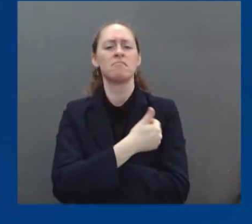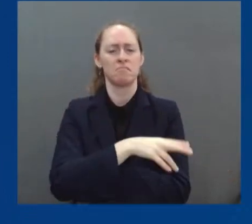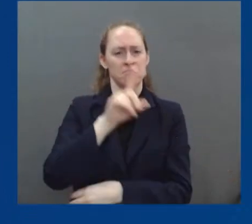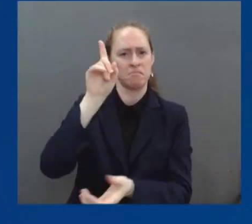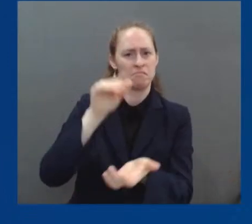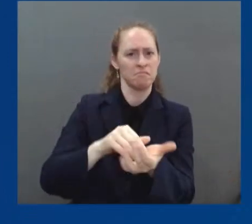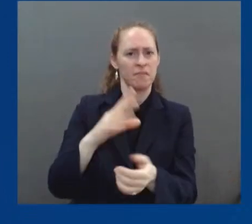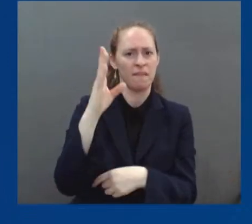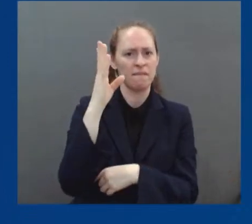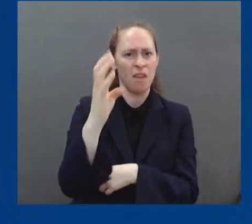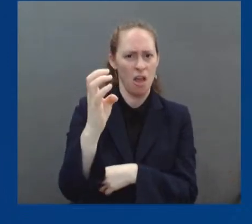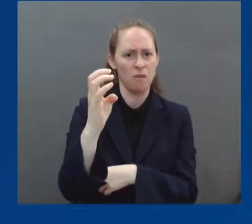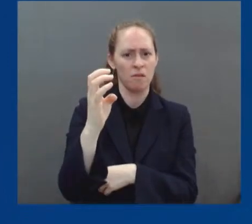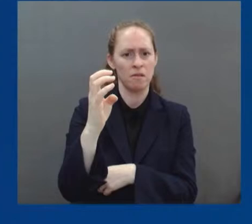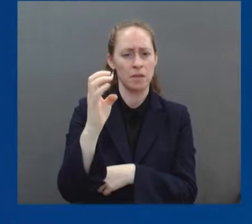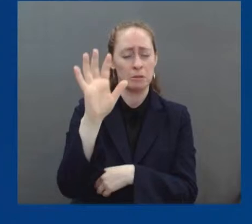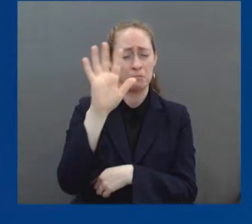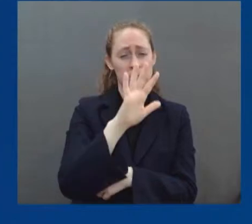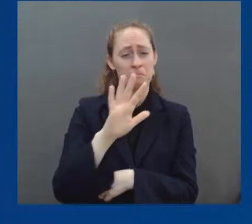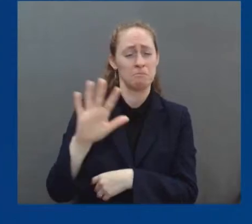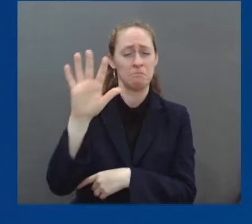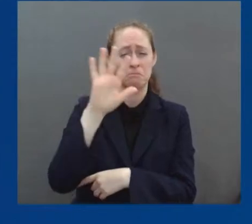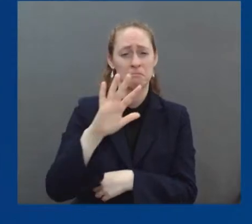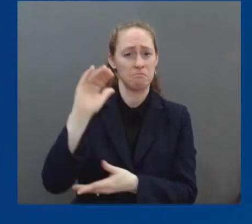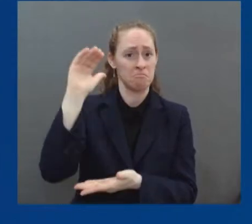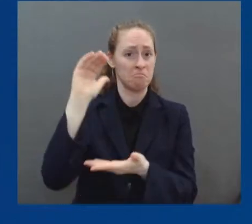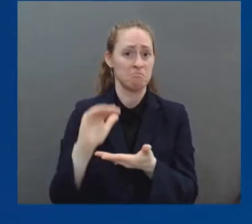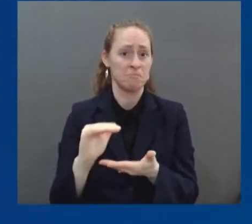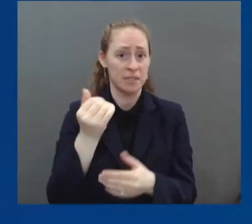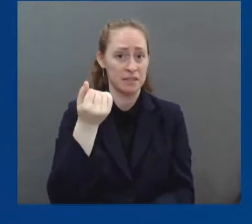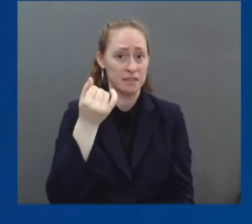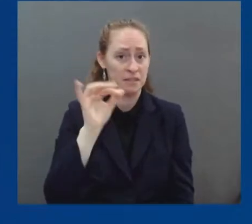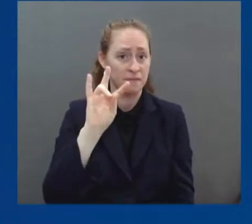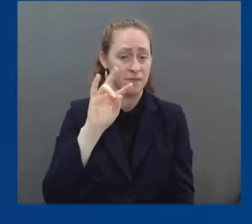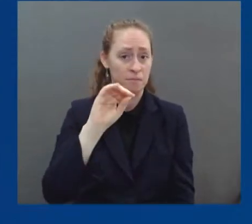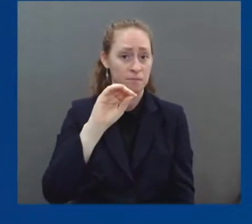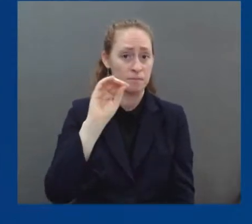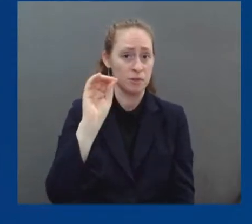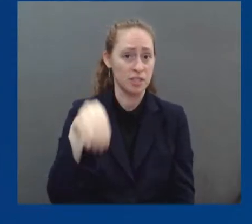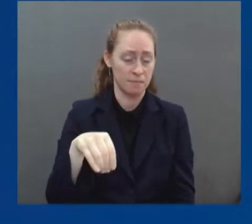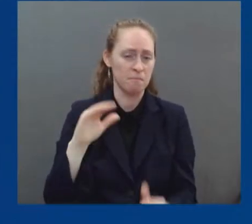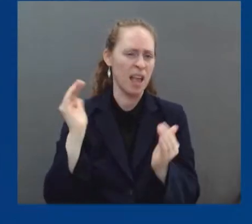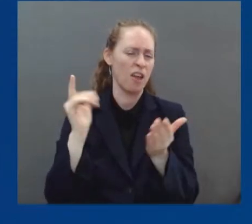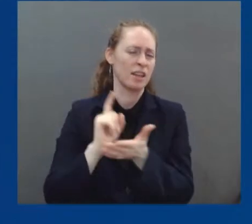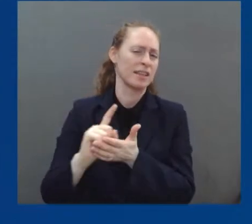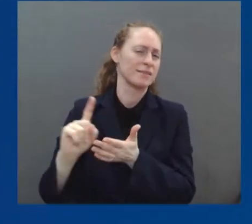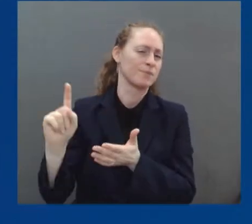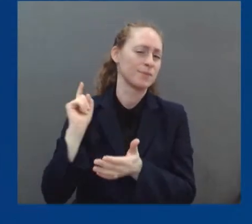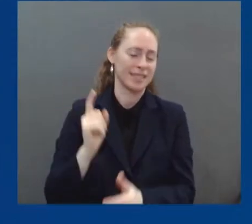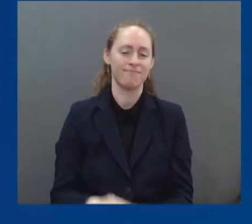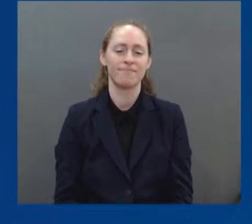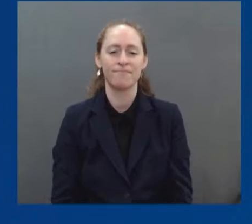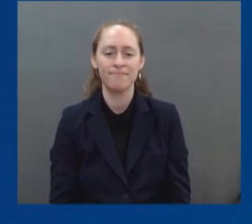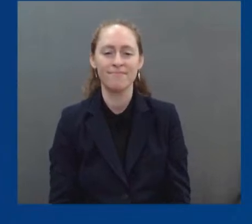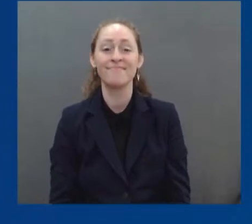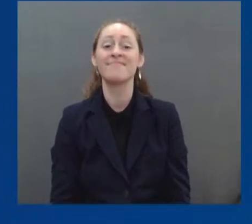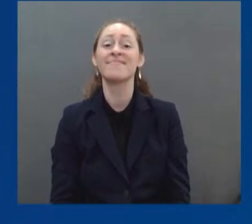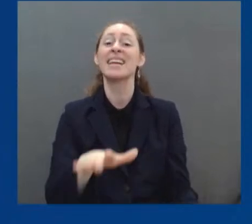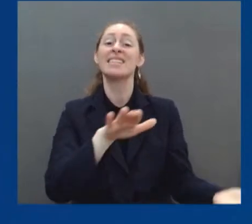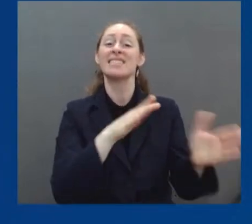17% over the previous week. And the 7-day average daily deaths are about 570 per day, which is a decrease of